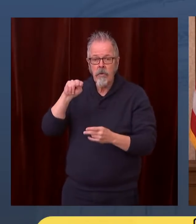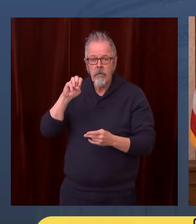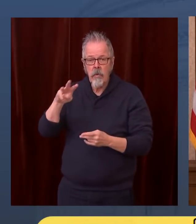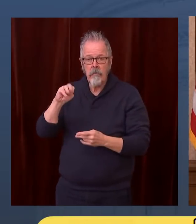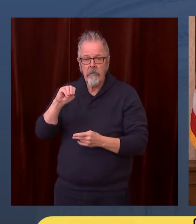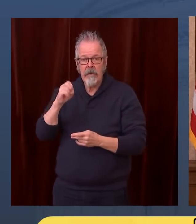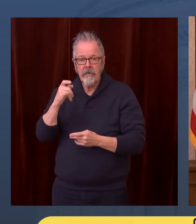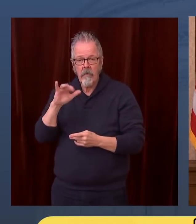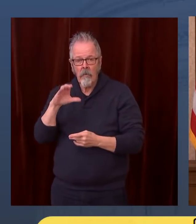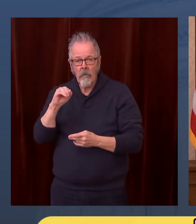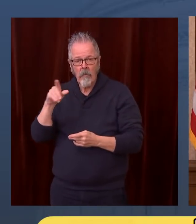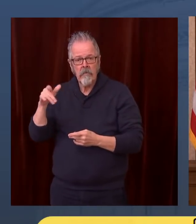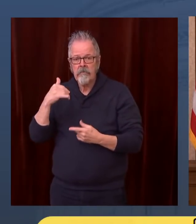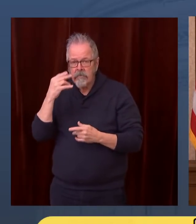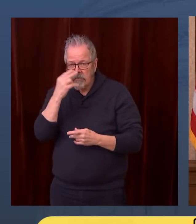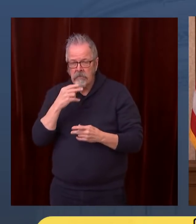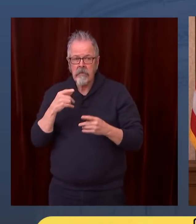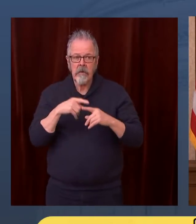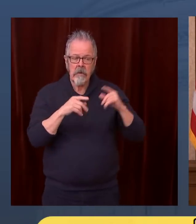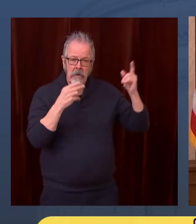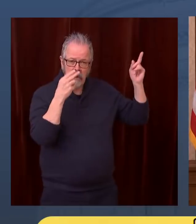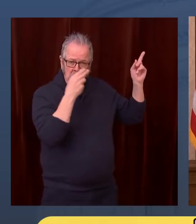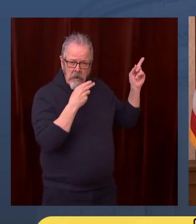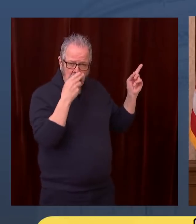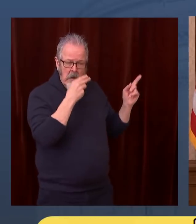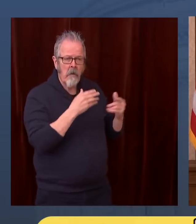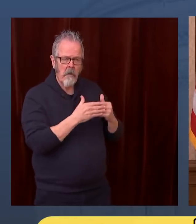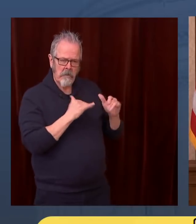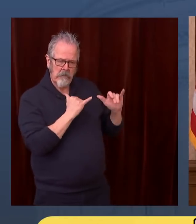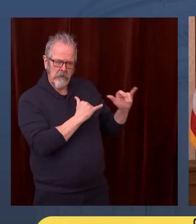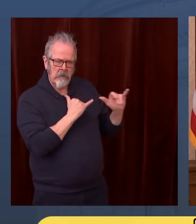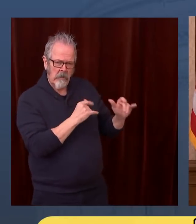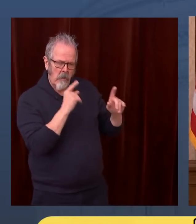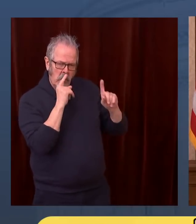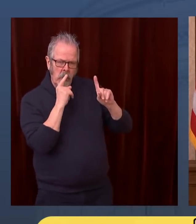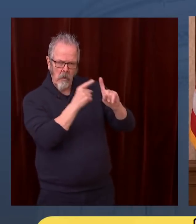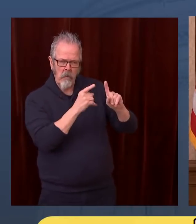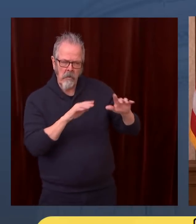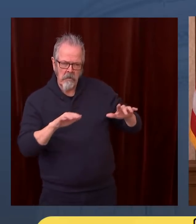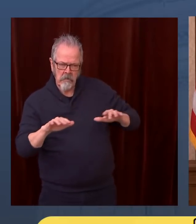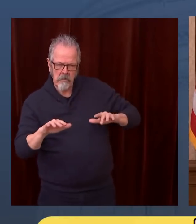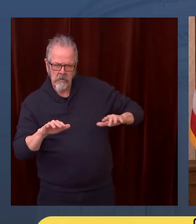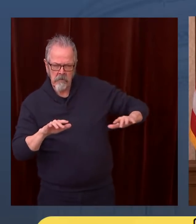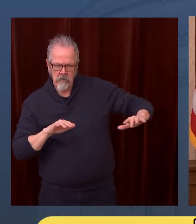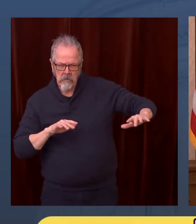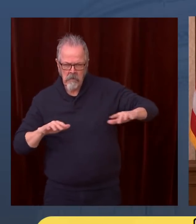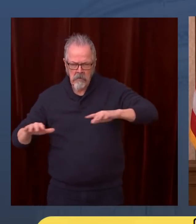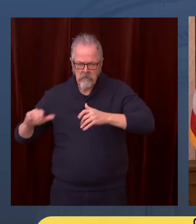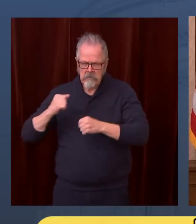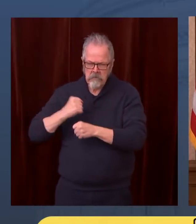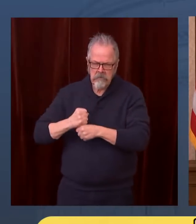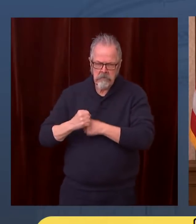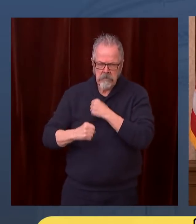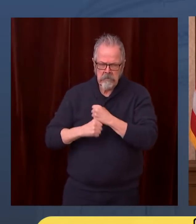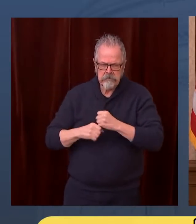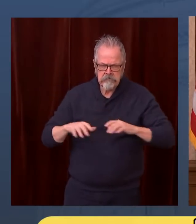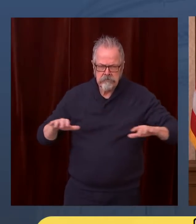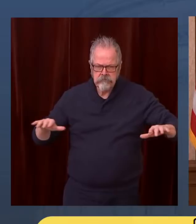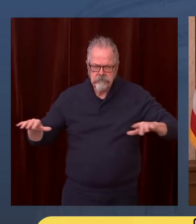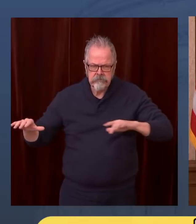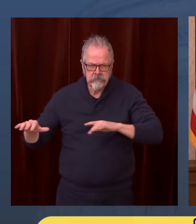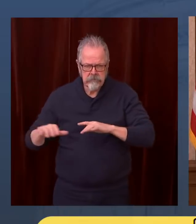same direction that we are. But I think and I've not heard what Governor Newsom said, but based on your